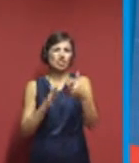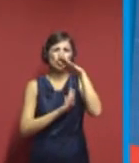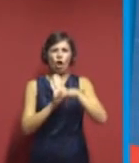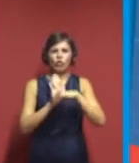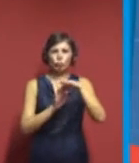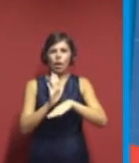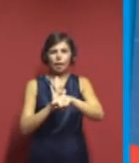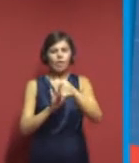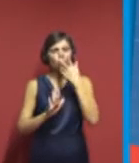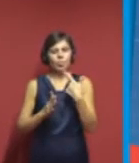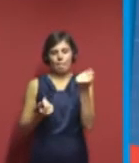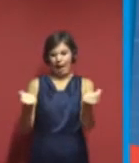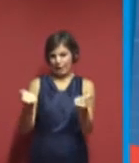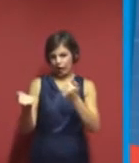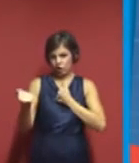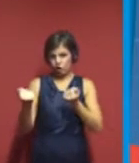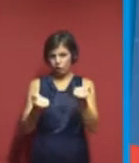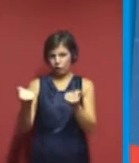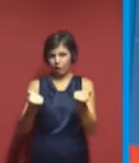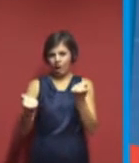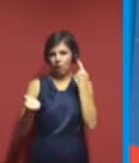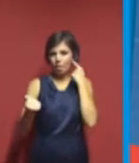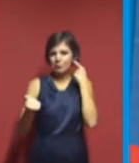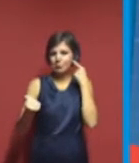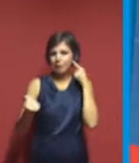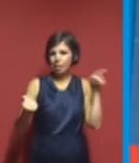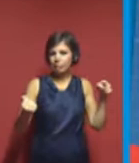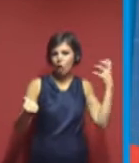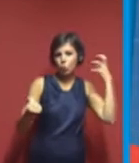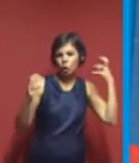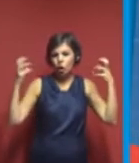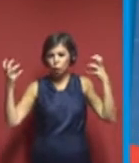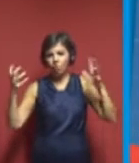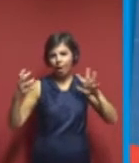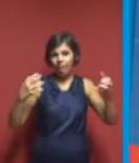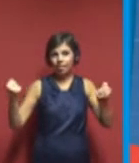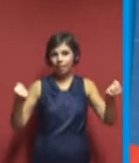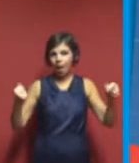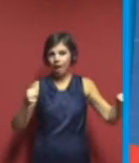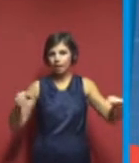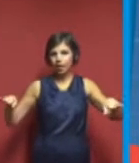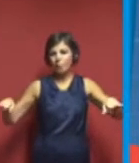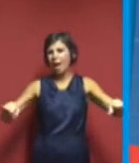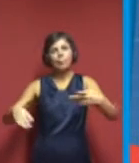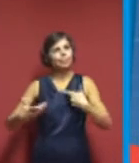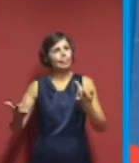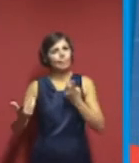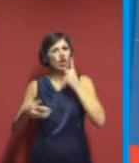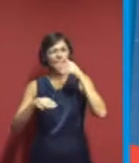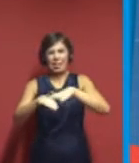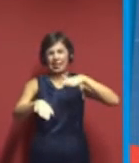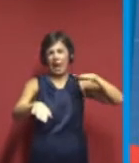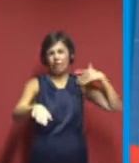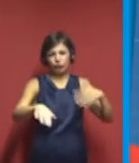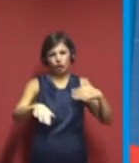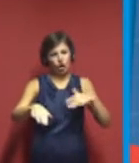was the recognition was about 70%. That means in 1 year, there will be millions of cars that cannot be recognized by the software. So that means you